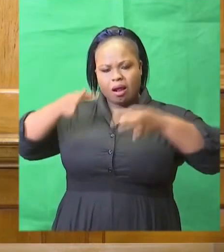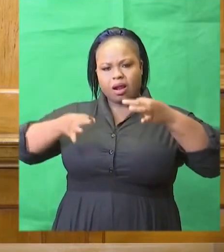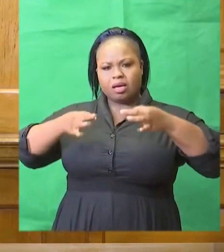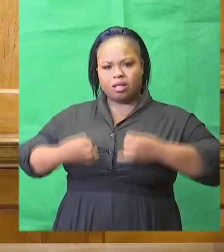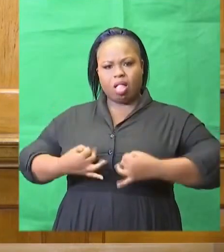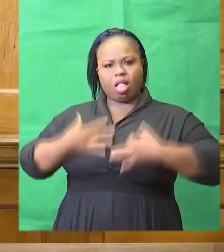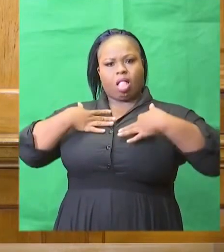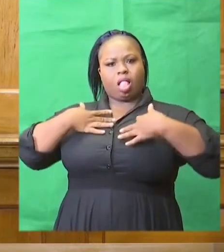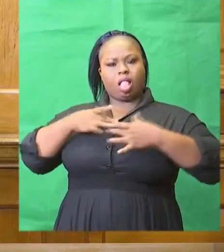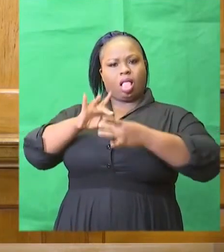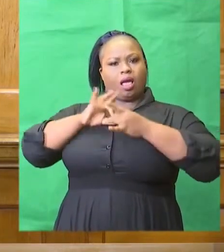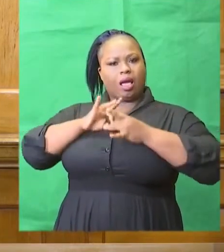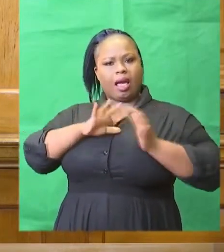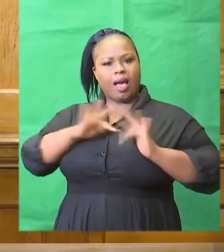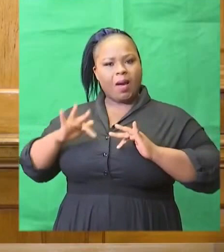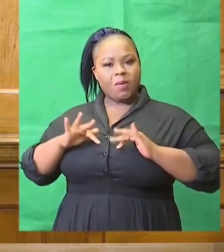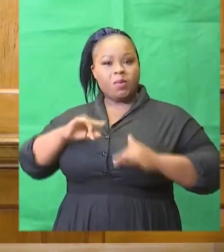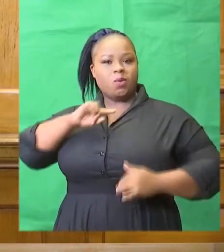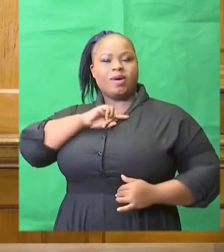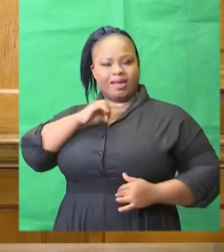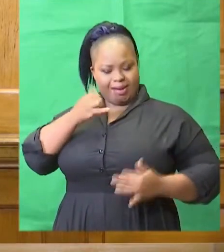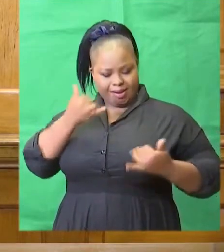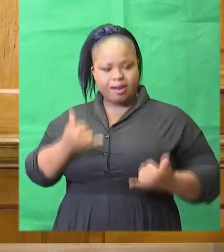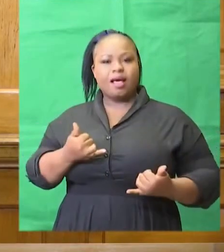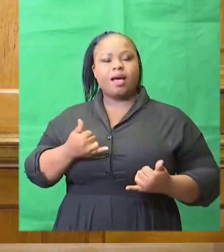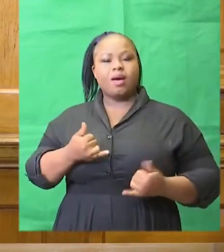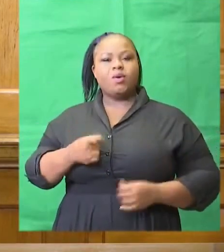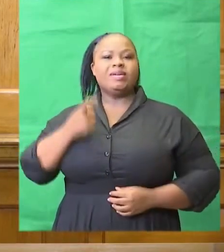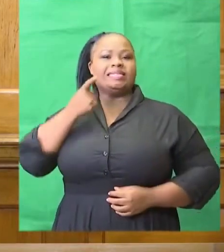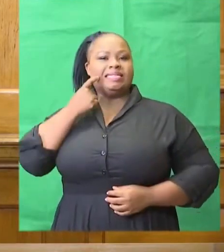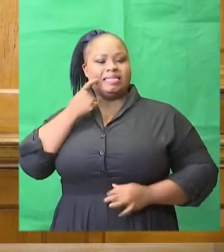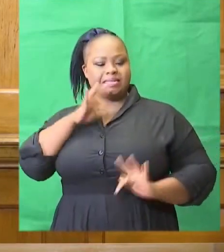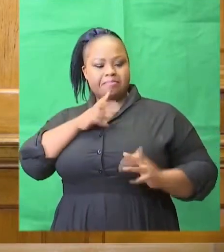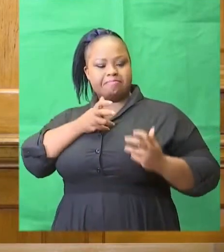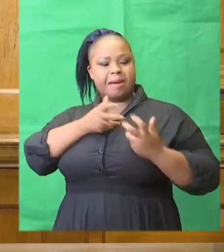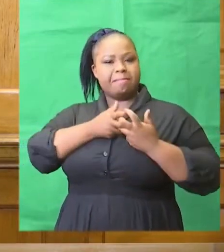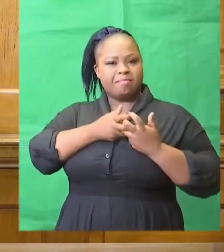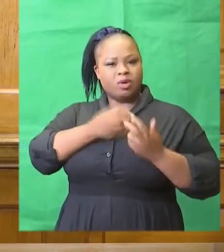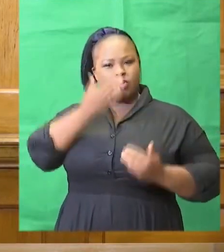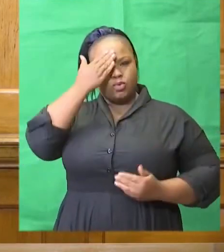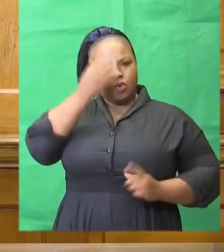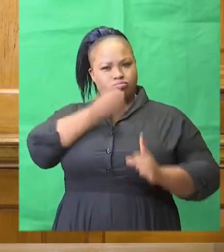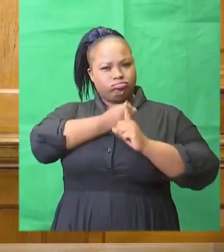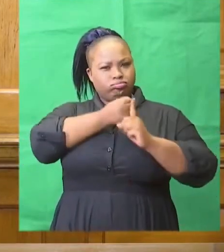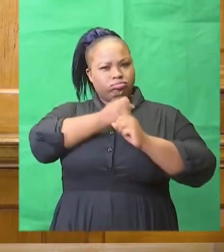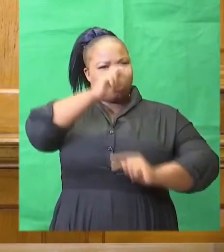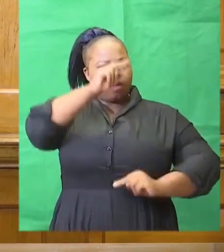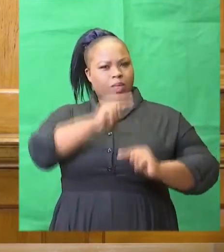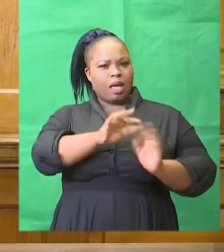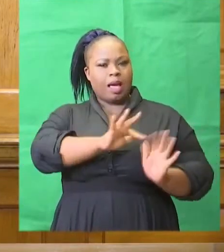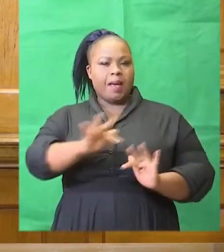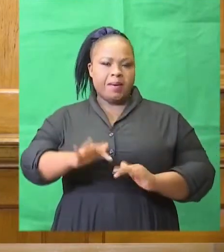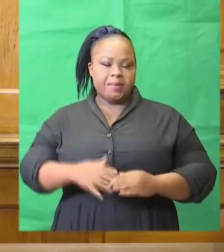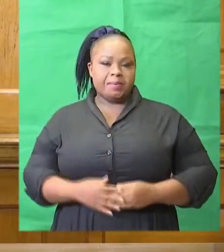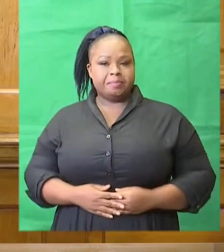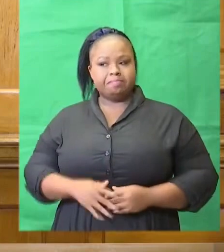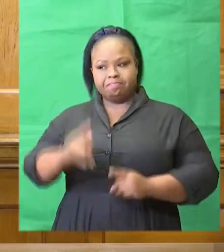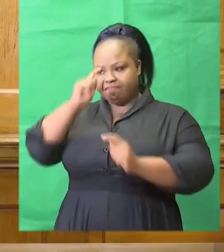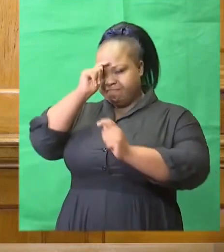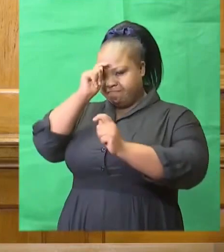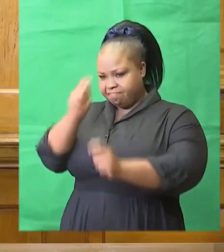are better equipped to respond to the variant. We pay tribute to our